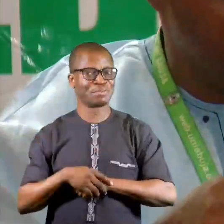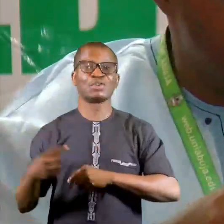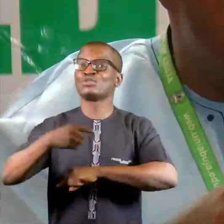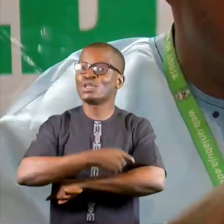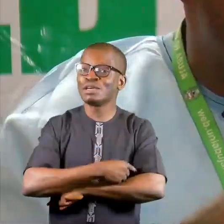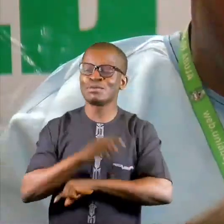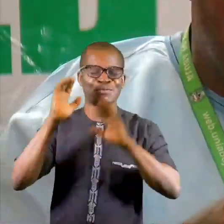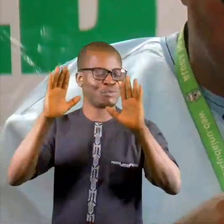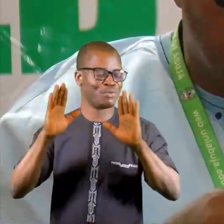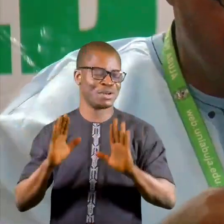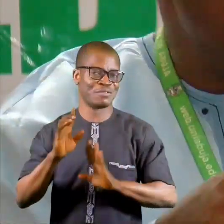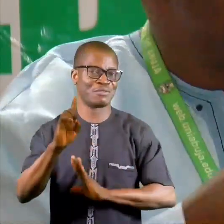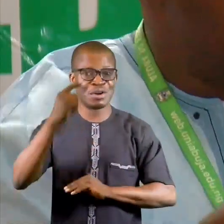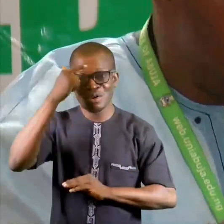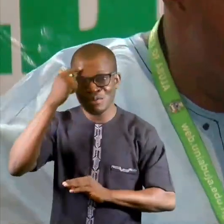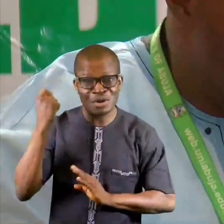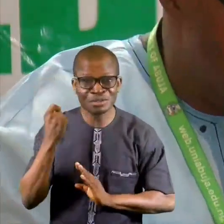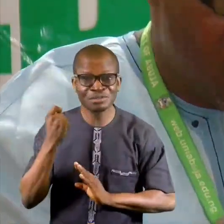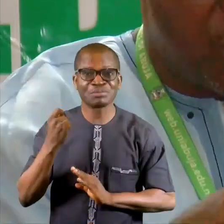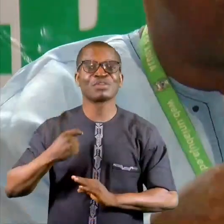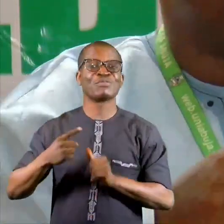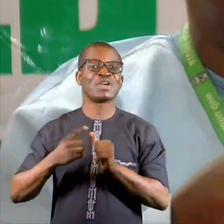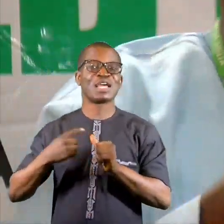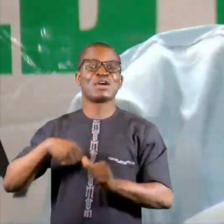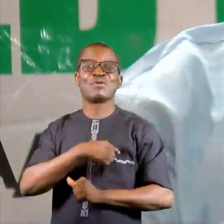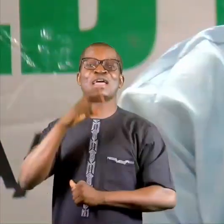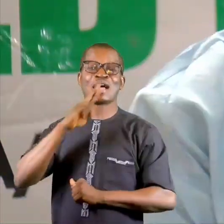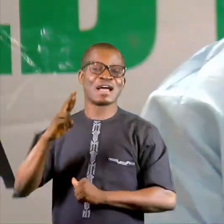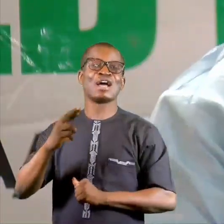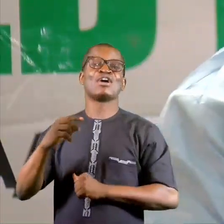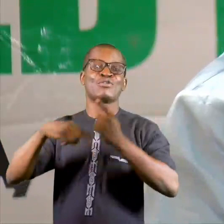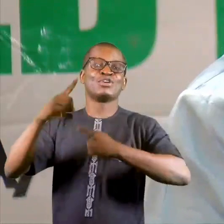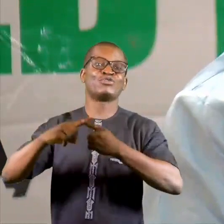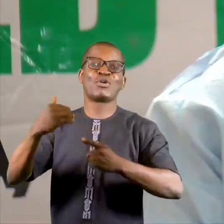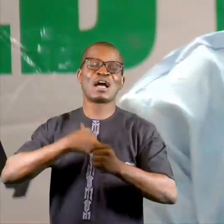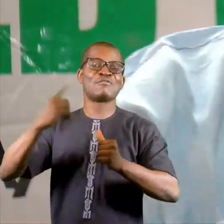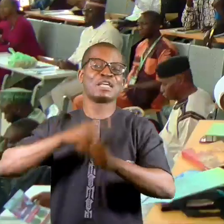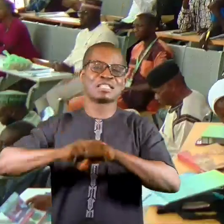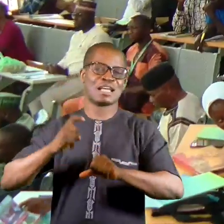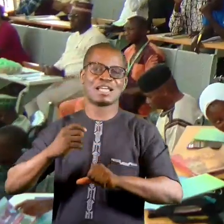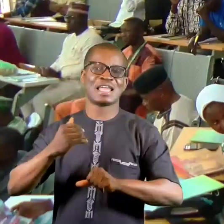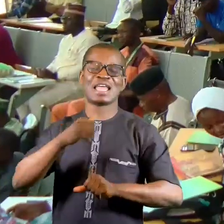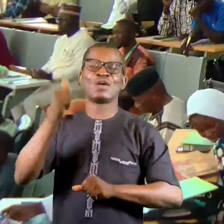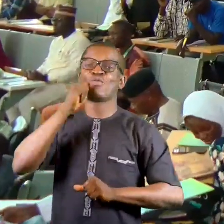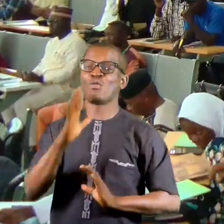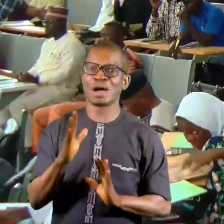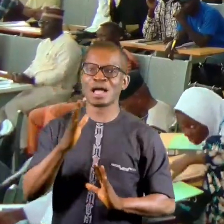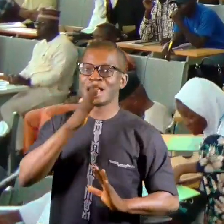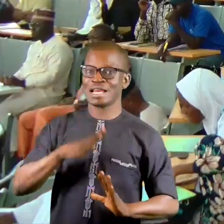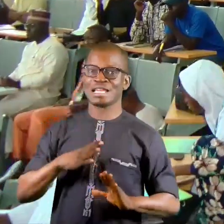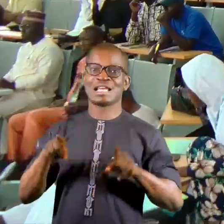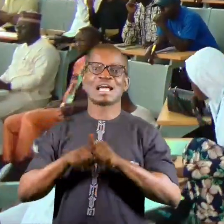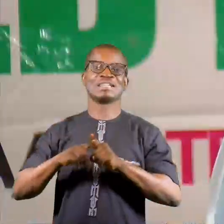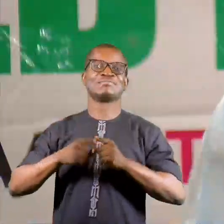to be a great one because for the first time we are going to have a woman, a lady, as